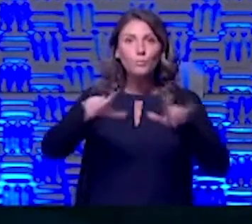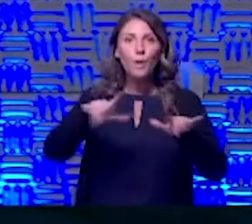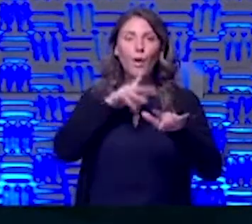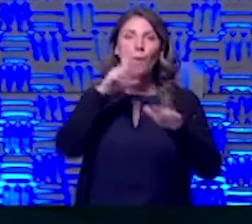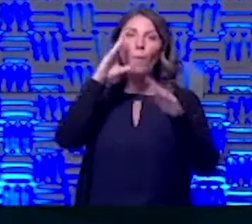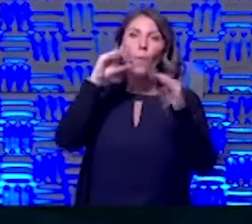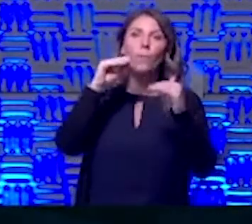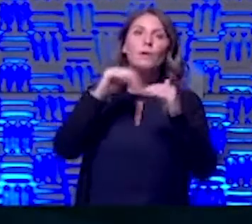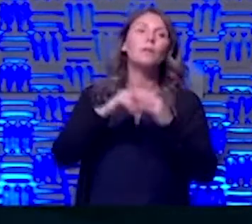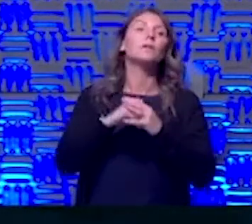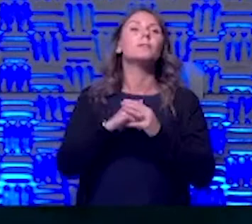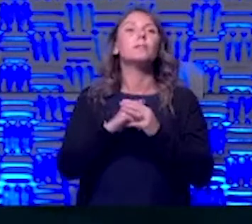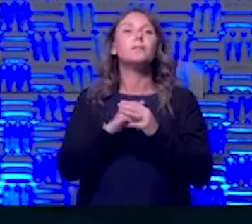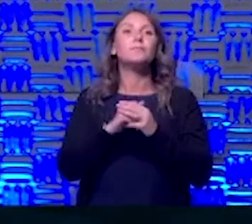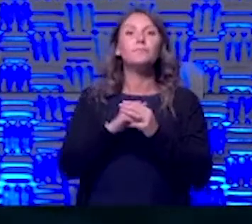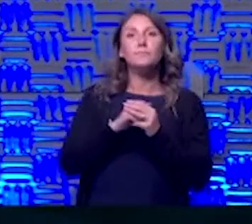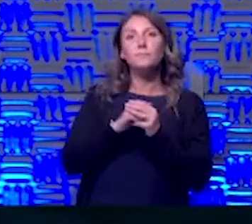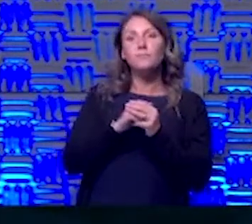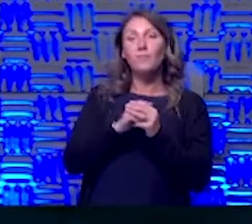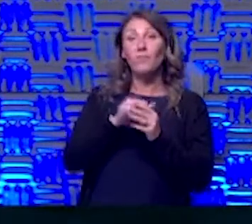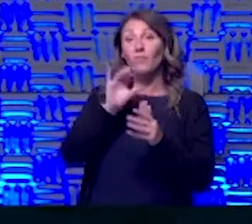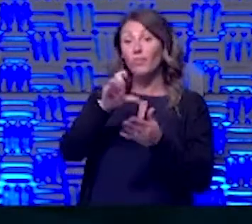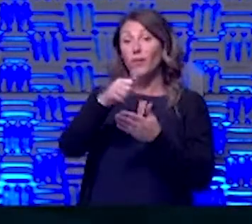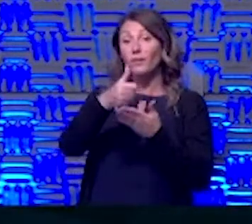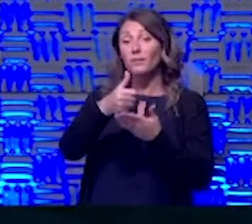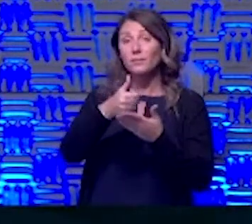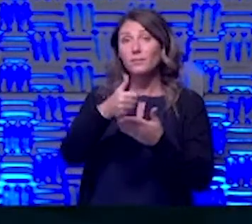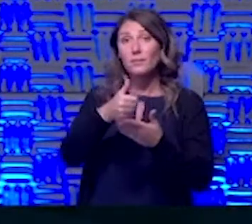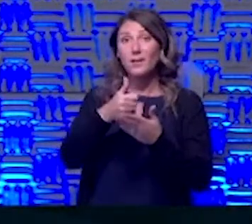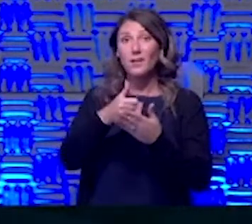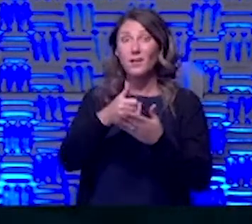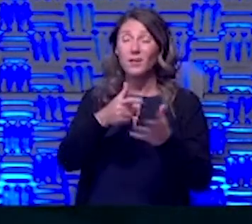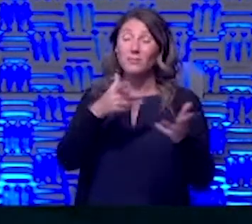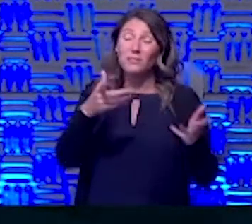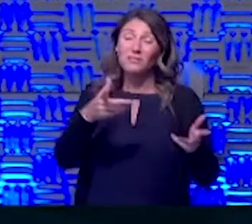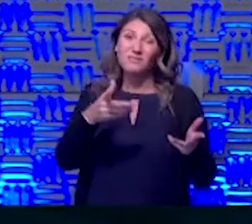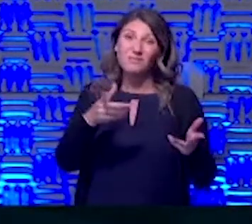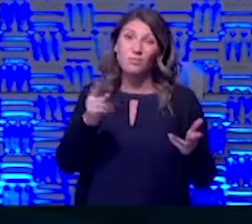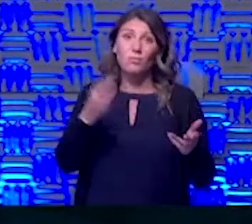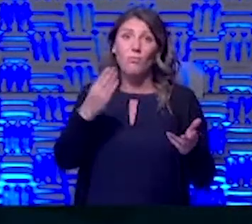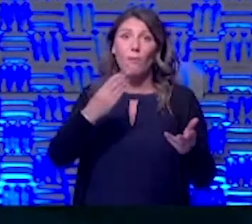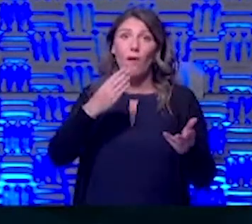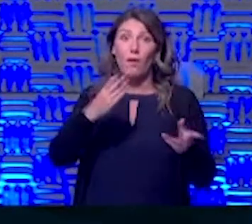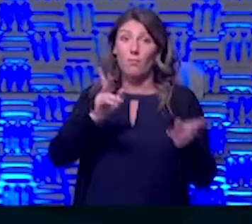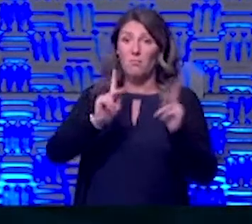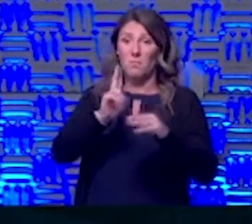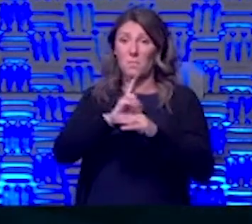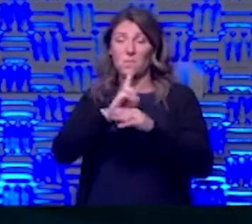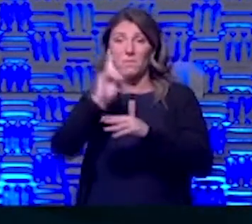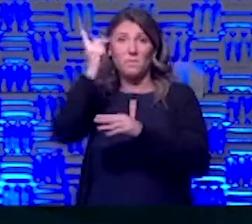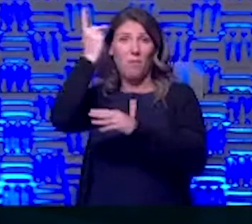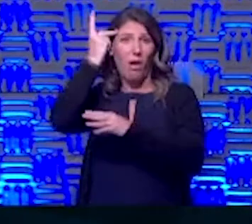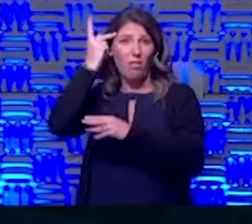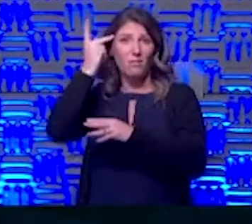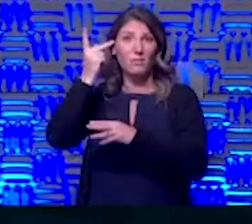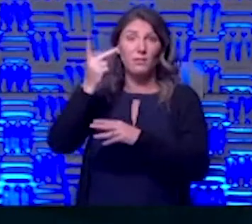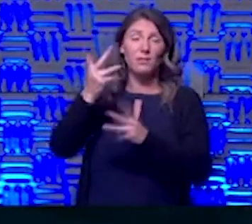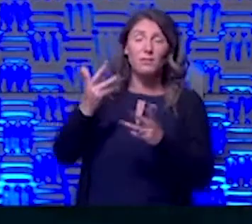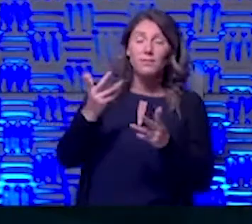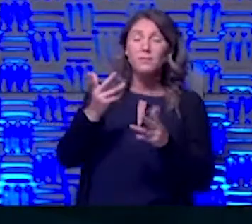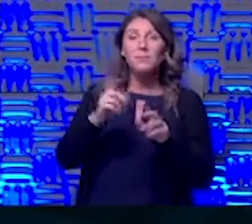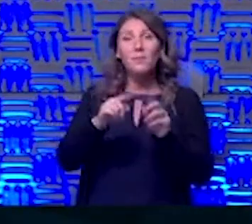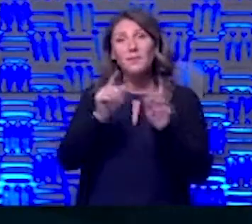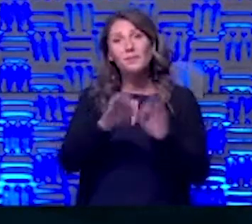hopefully that has helped. It is too bad that it's politicized, but it is something that is important, I